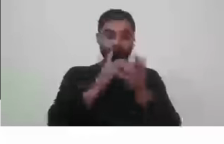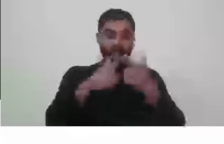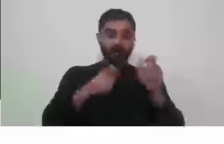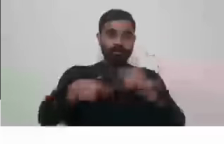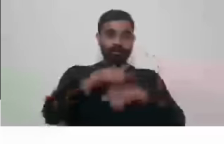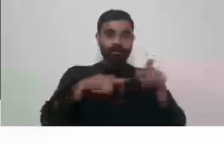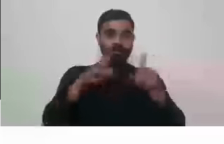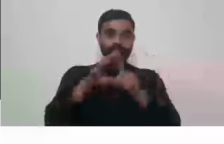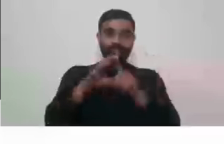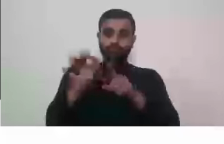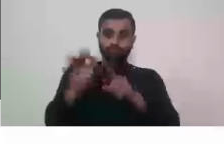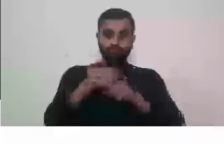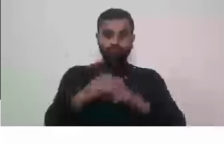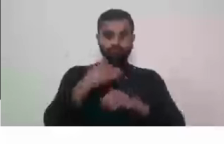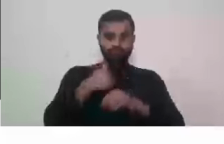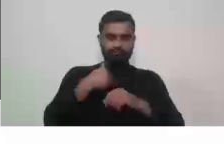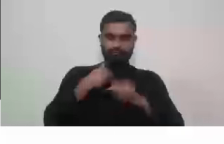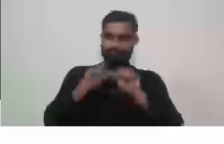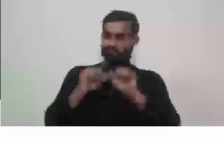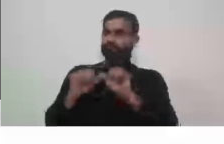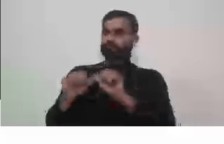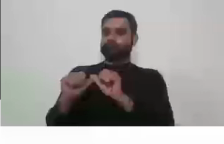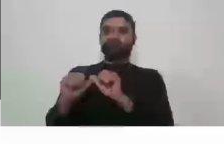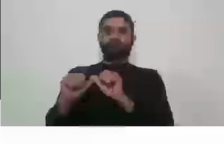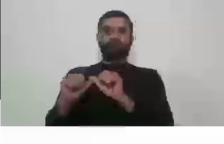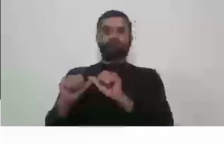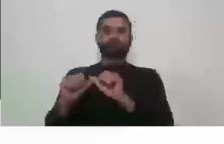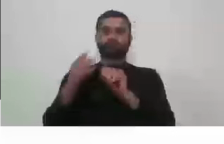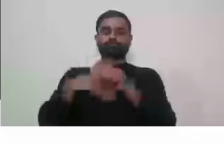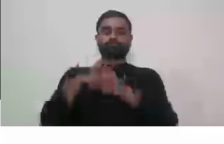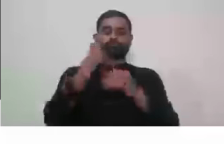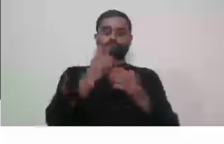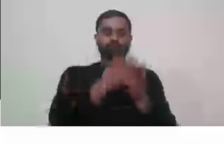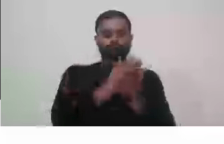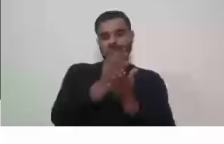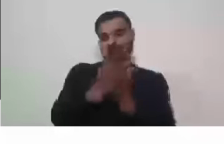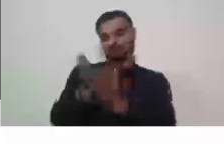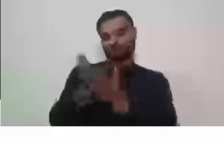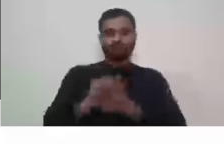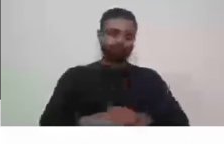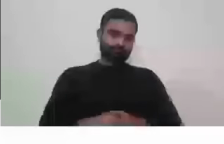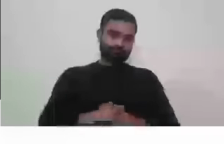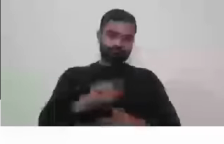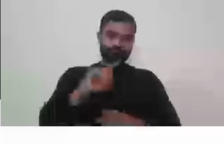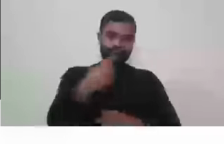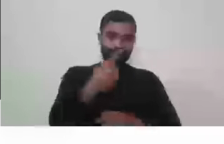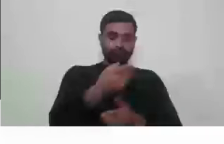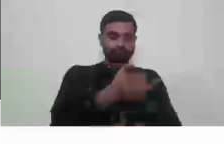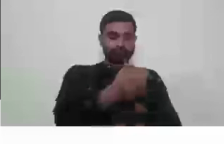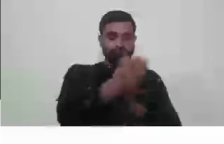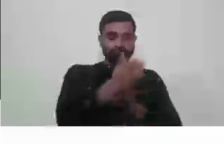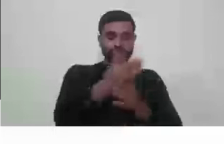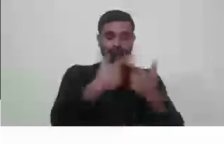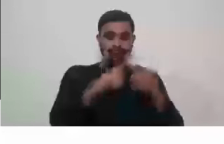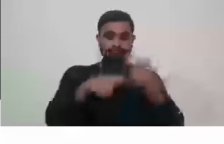well. I can respond these questions into two ways. The first way,